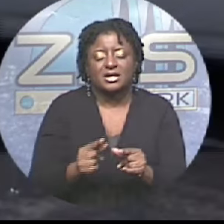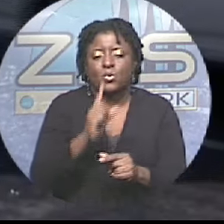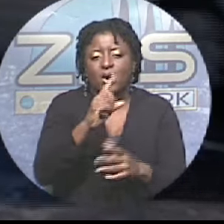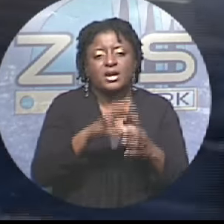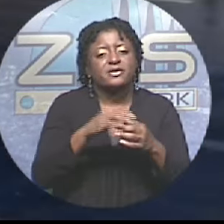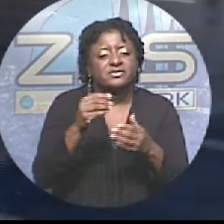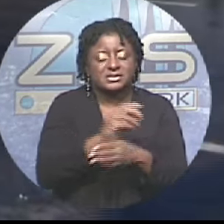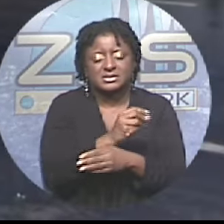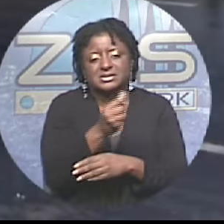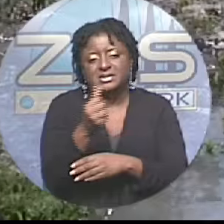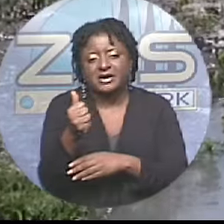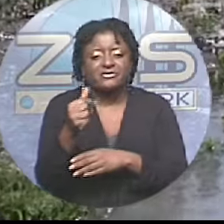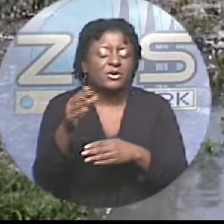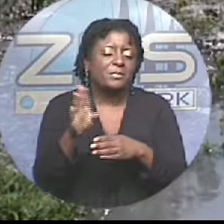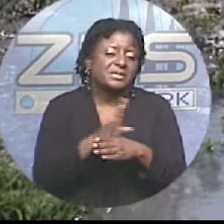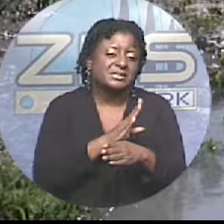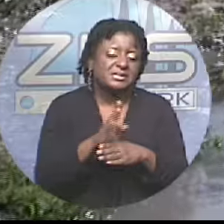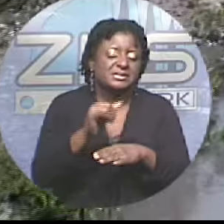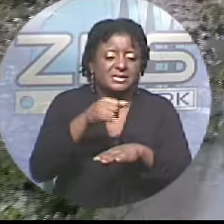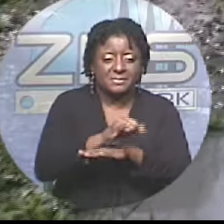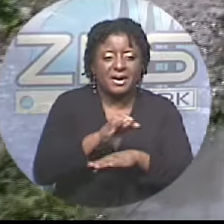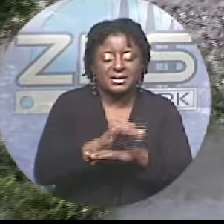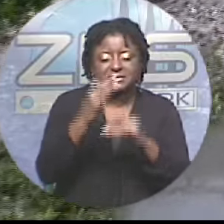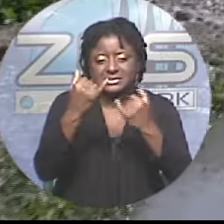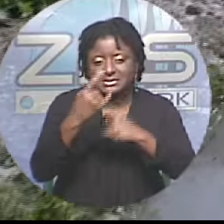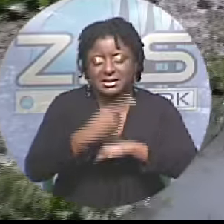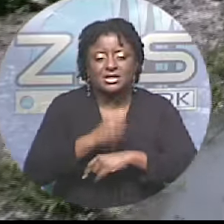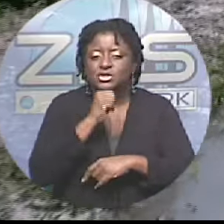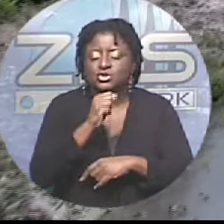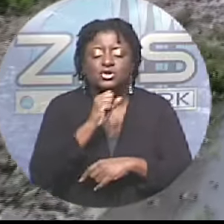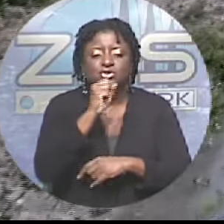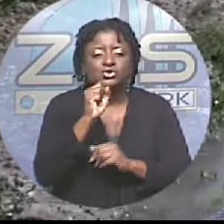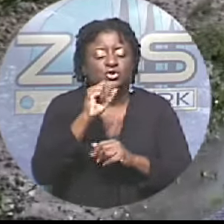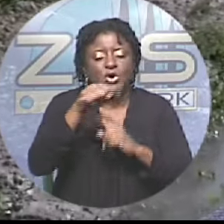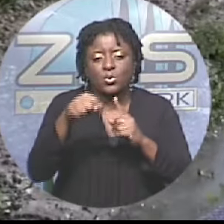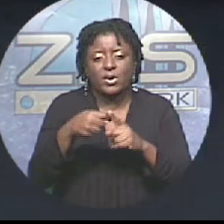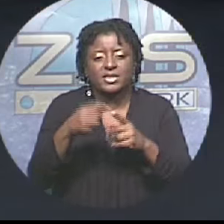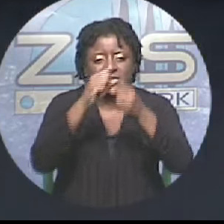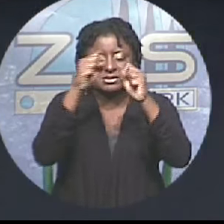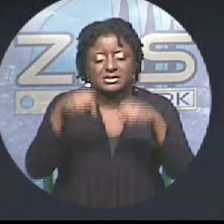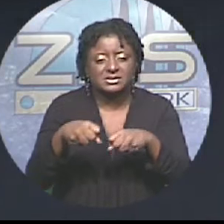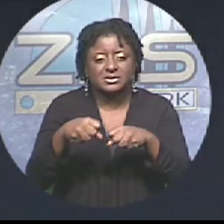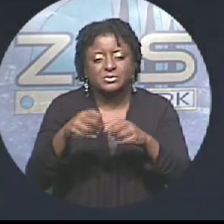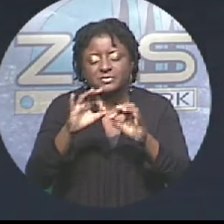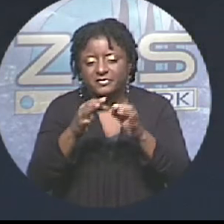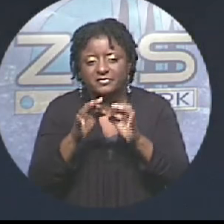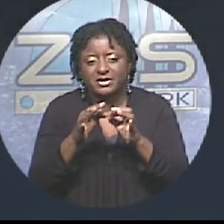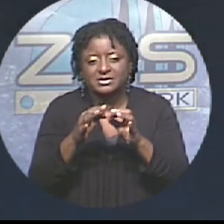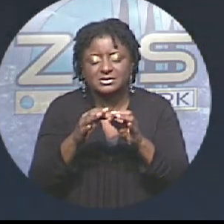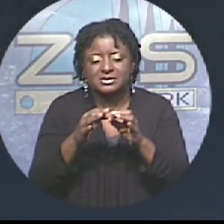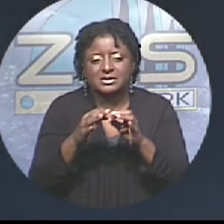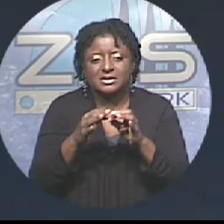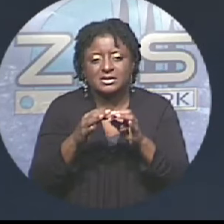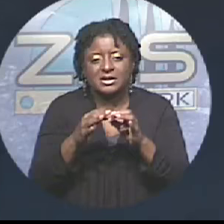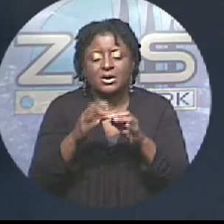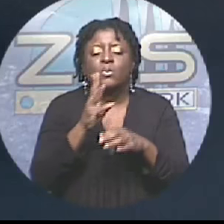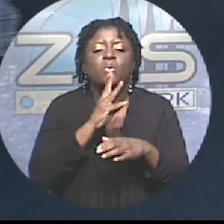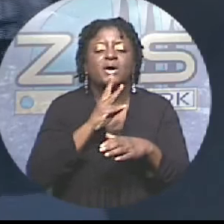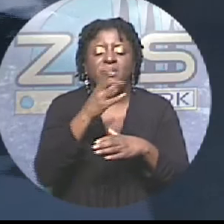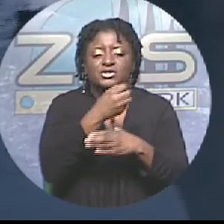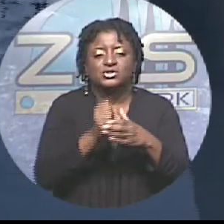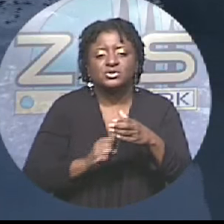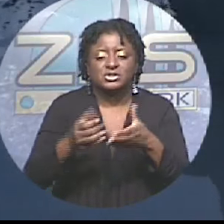by the flooding today. While it is unclear at this point when this system will be fully restored, officials are asking its customers to be